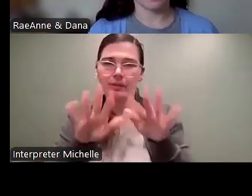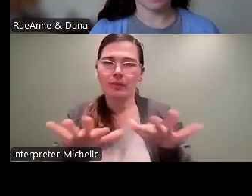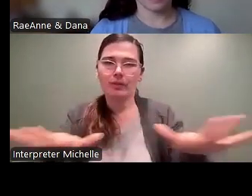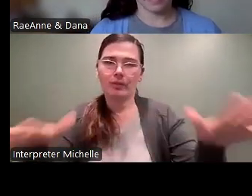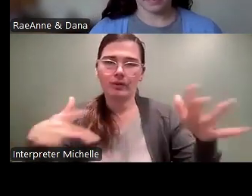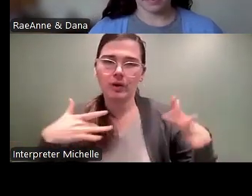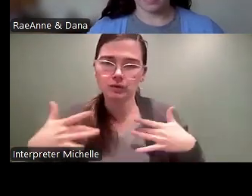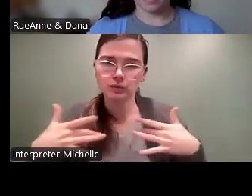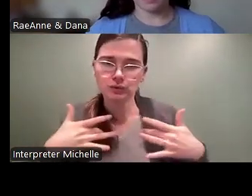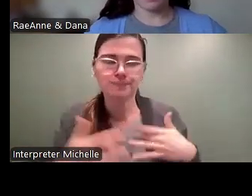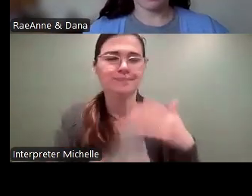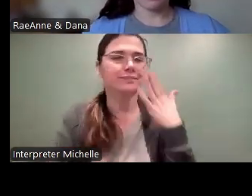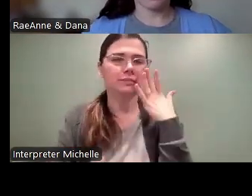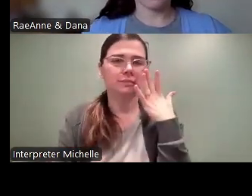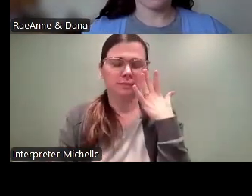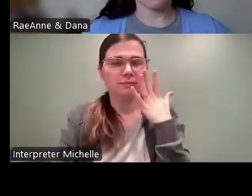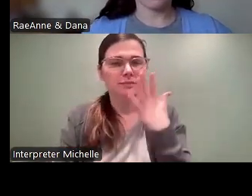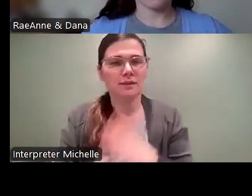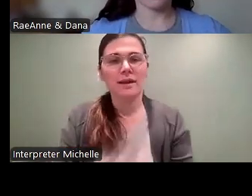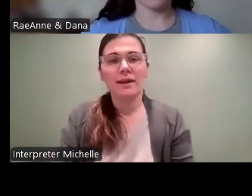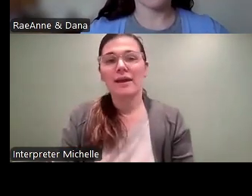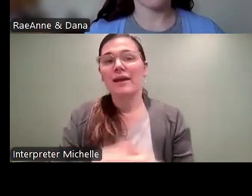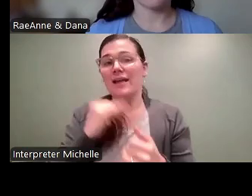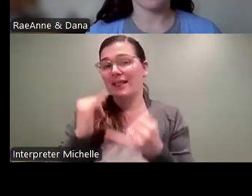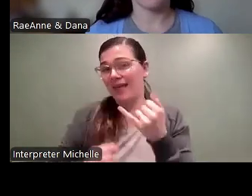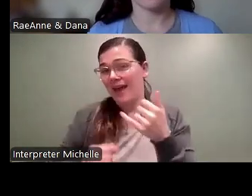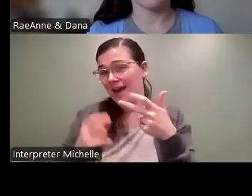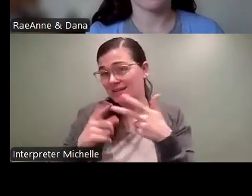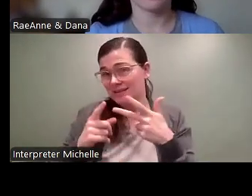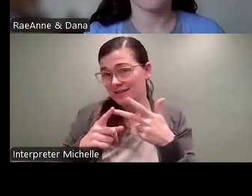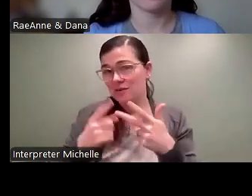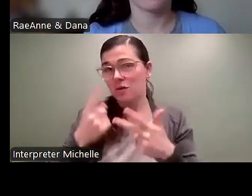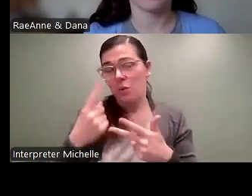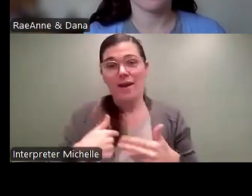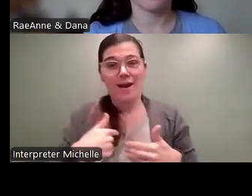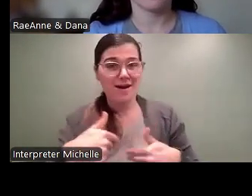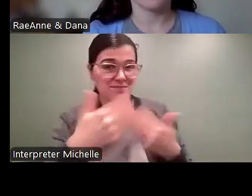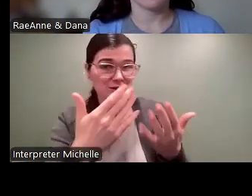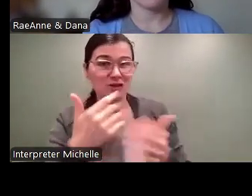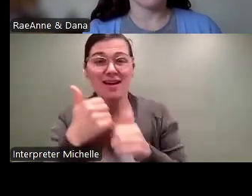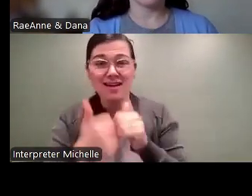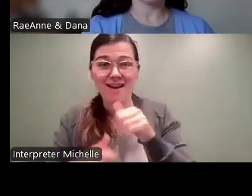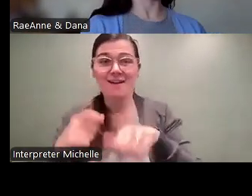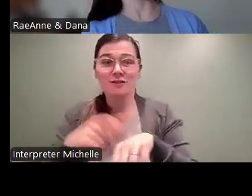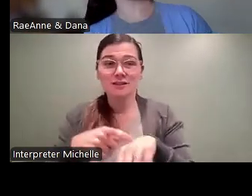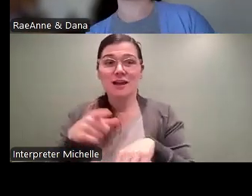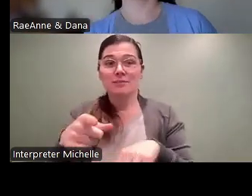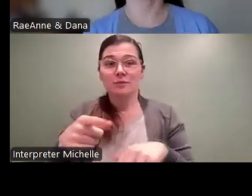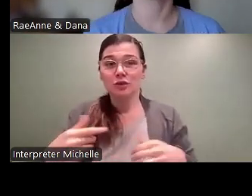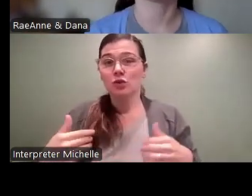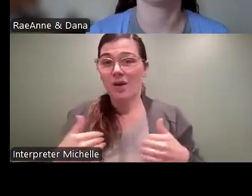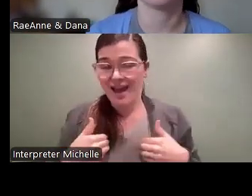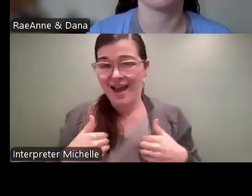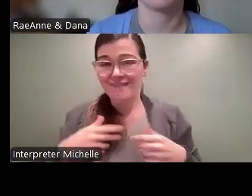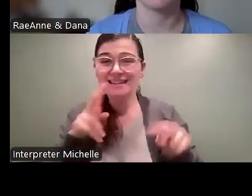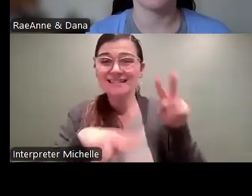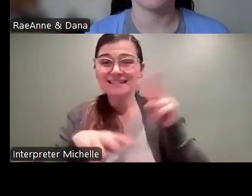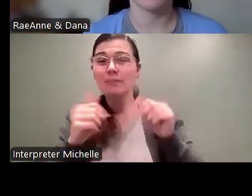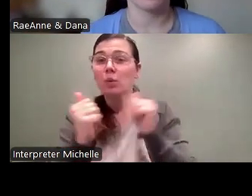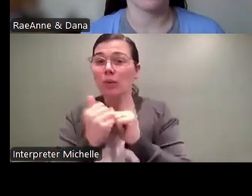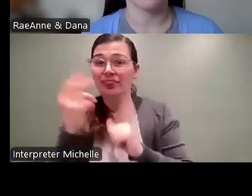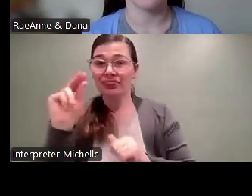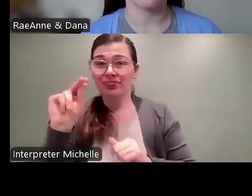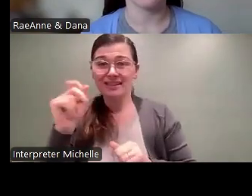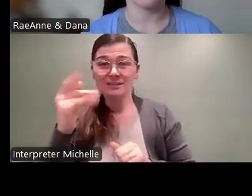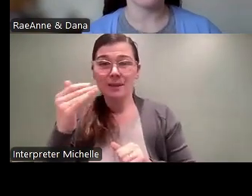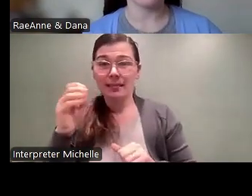not least, one that I brought to the table is that every time you have a speculum exam, you have a pap smear done. So that's